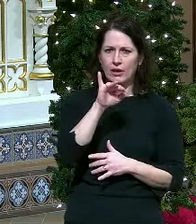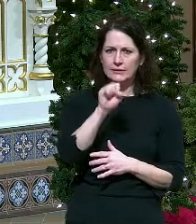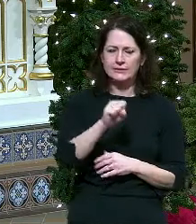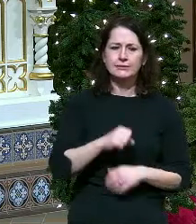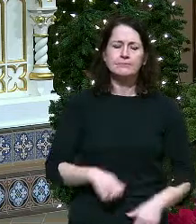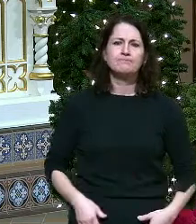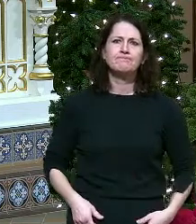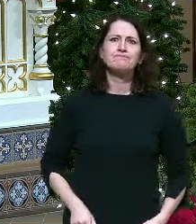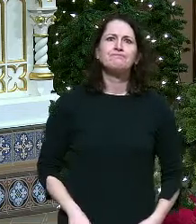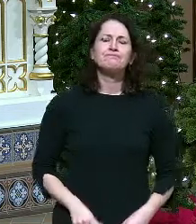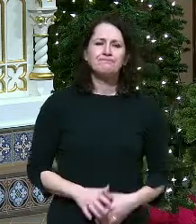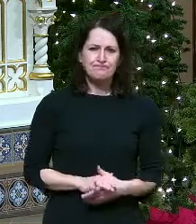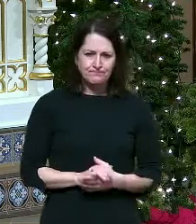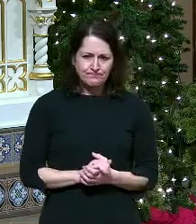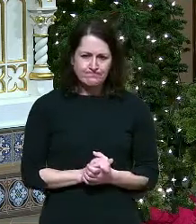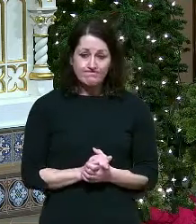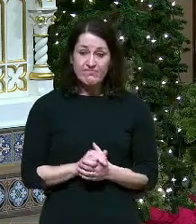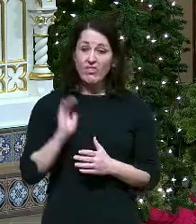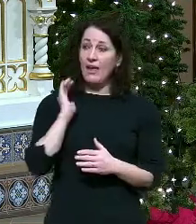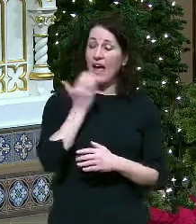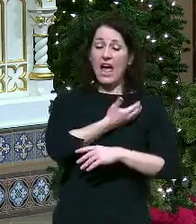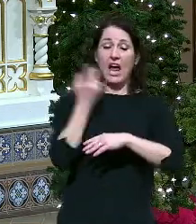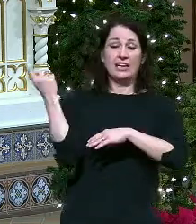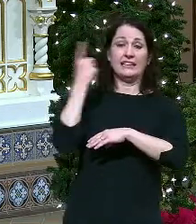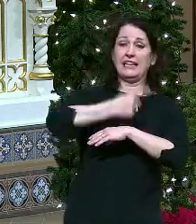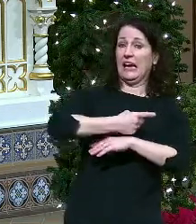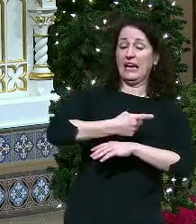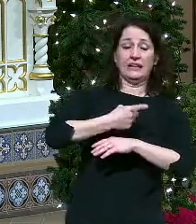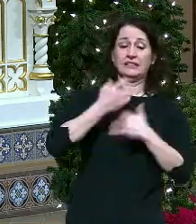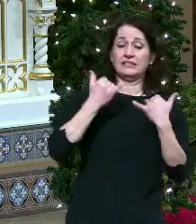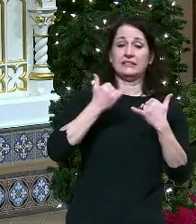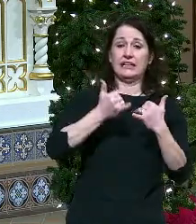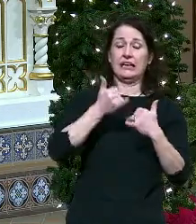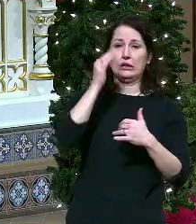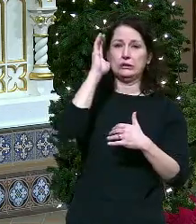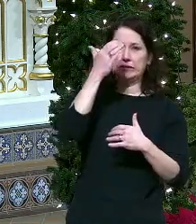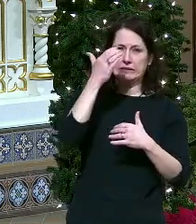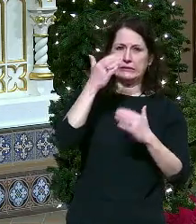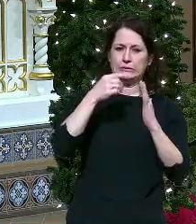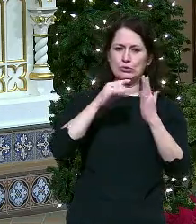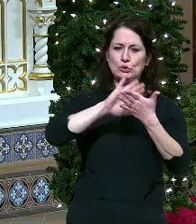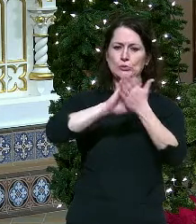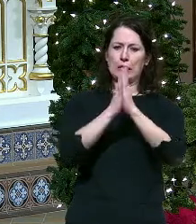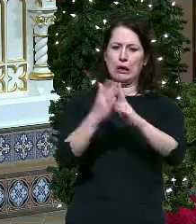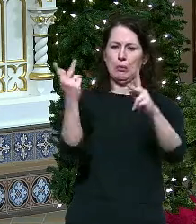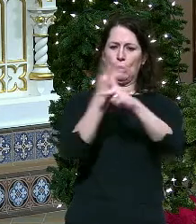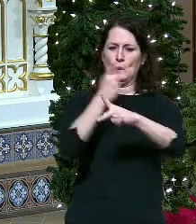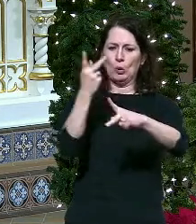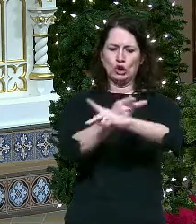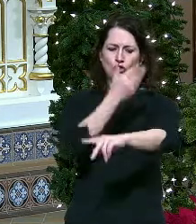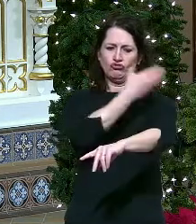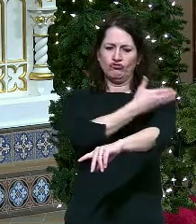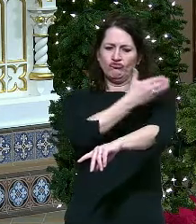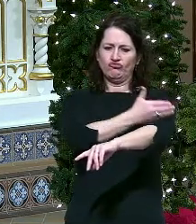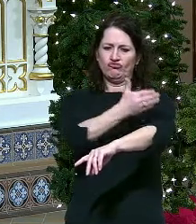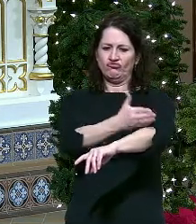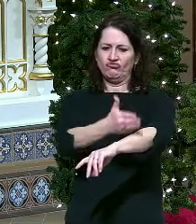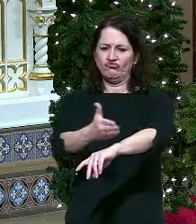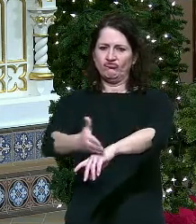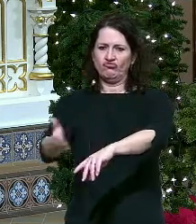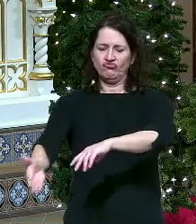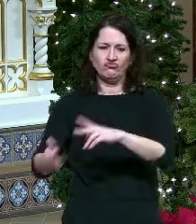Our own days seem to be showing signs of a certain regression. Ancient